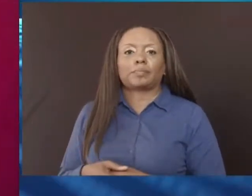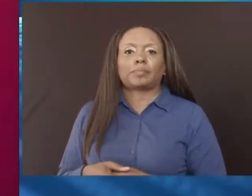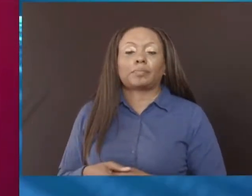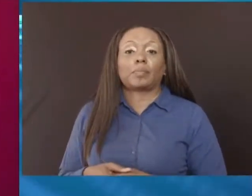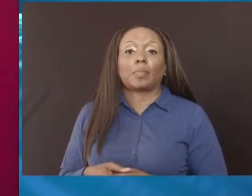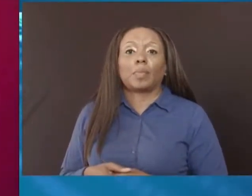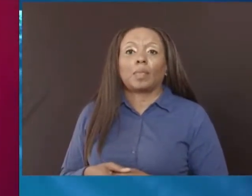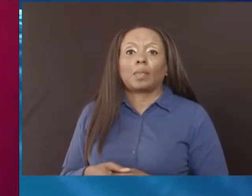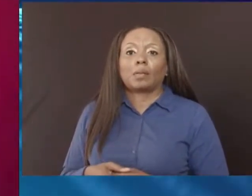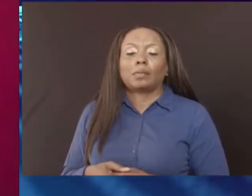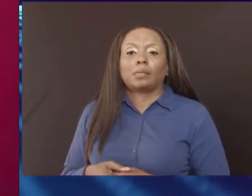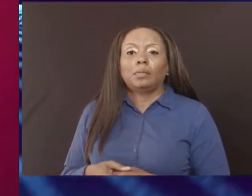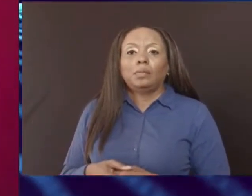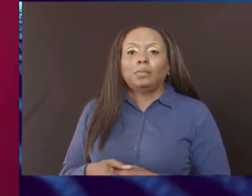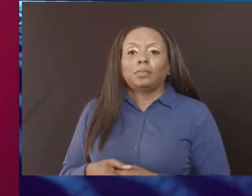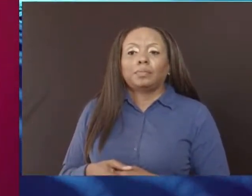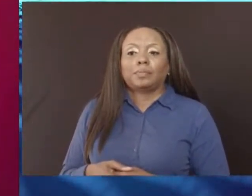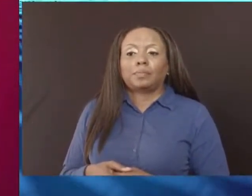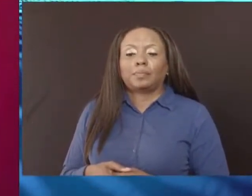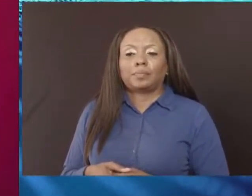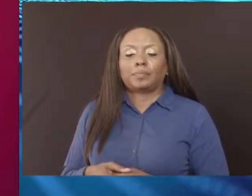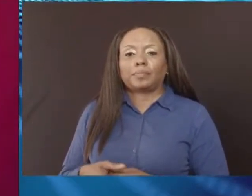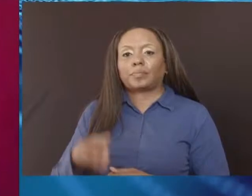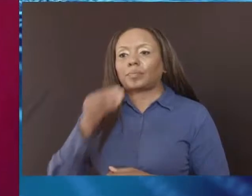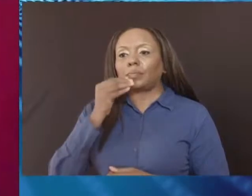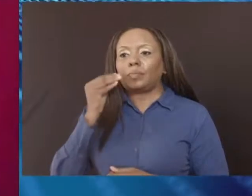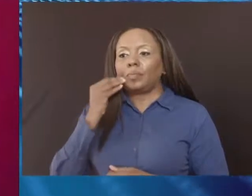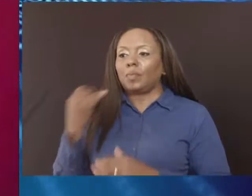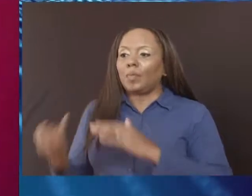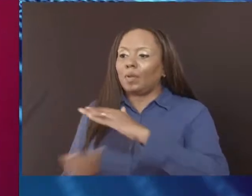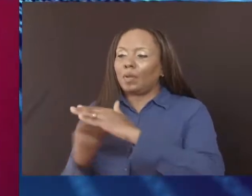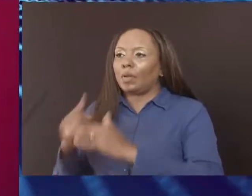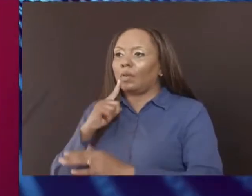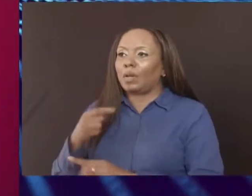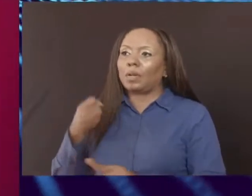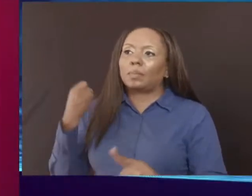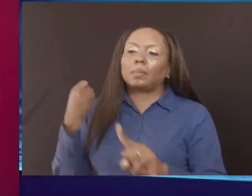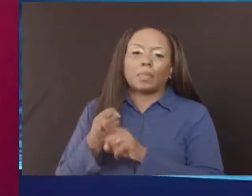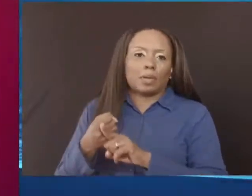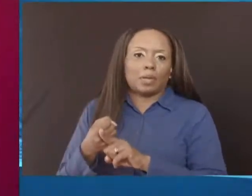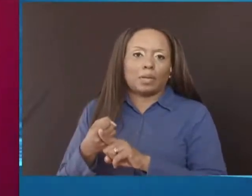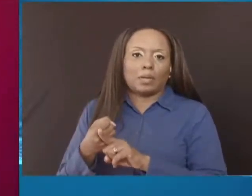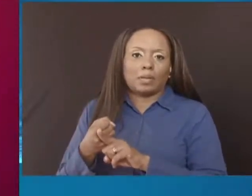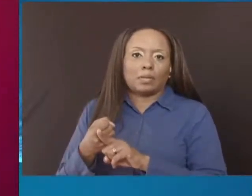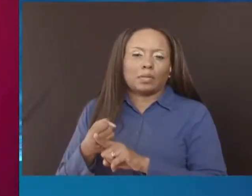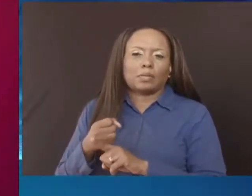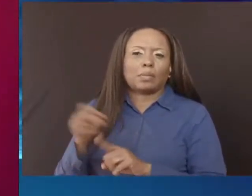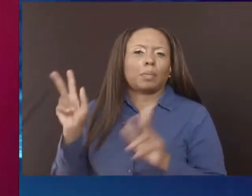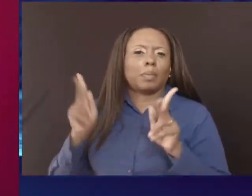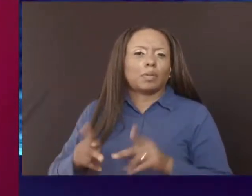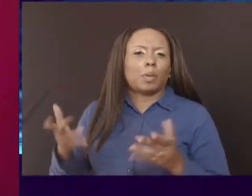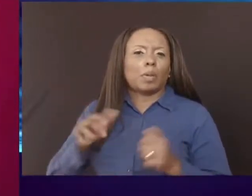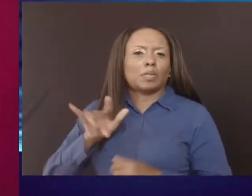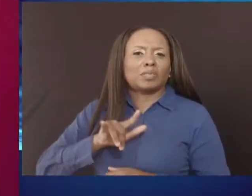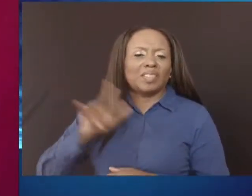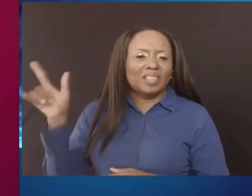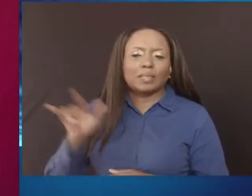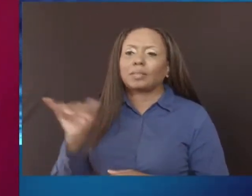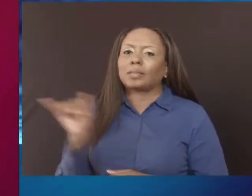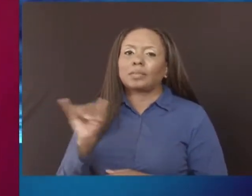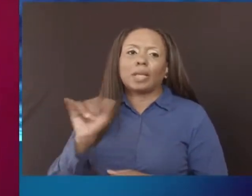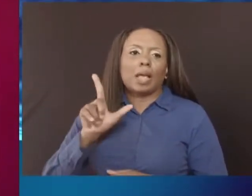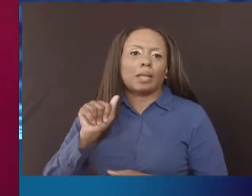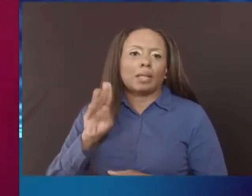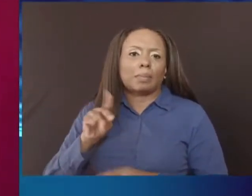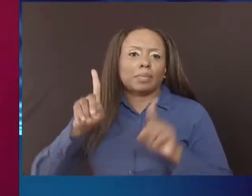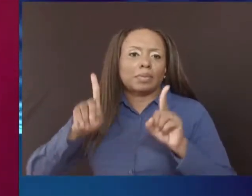isolation has indirectly impacted the traveler because the resources, it's the same resources, it's the same lab doing the